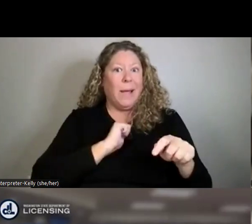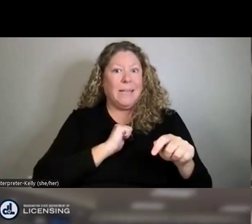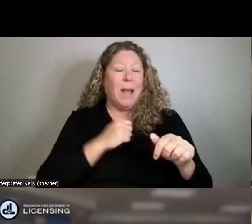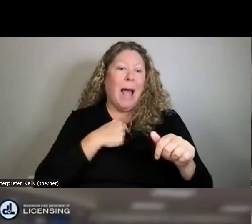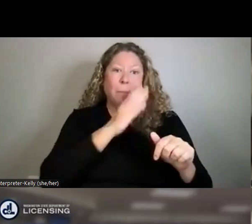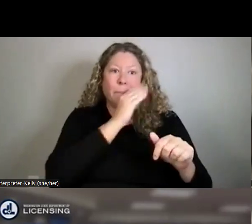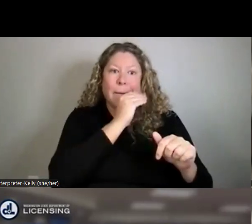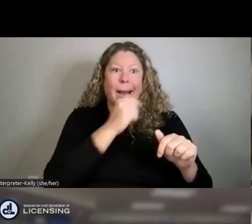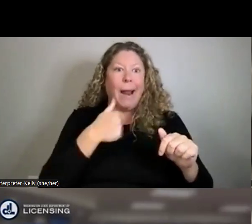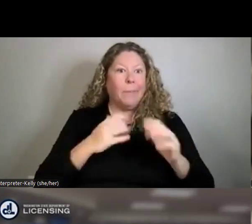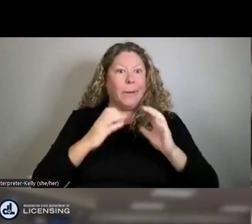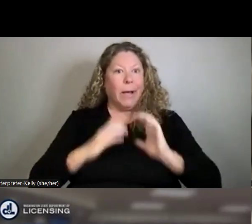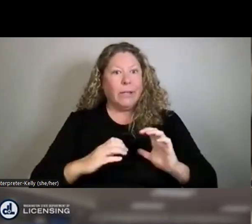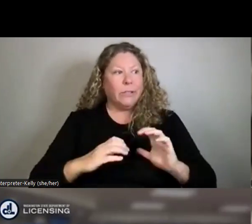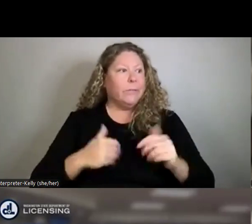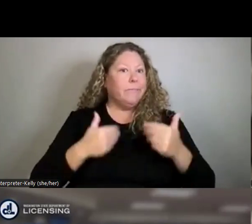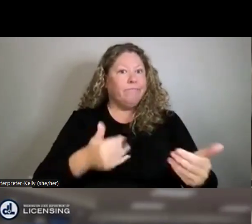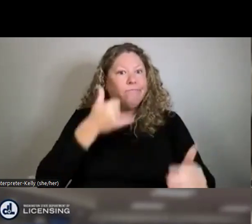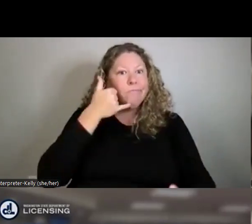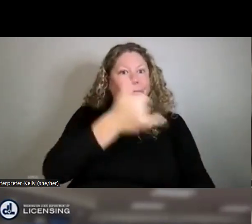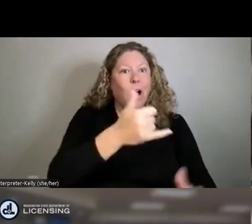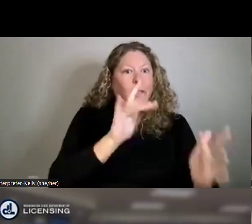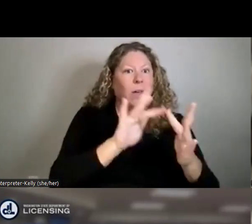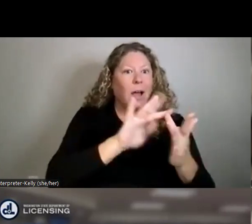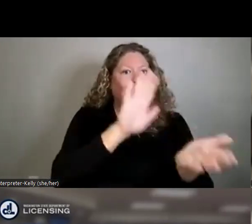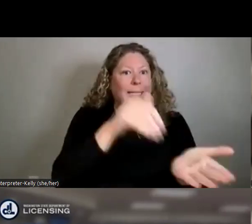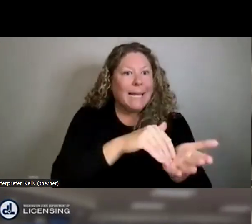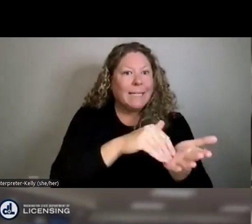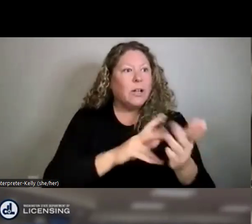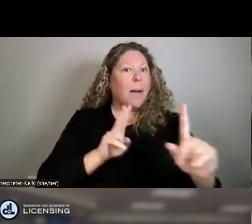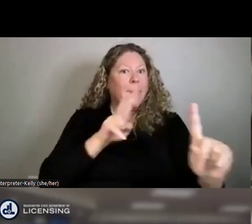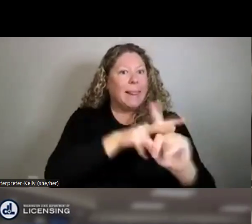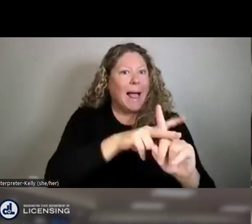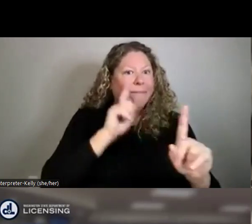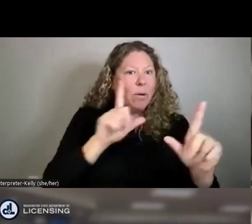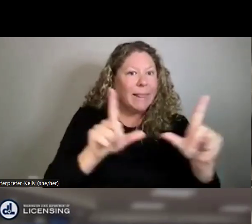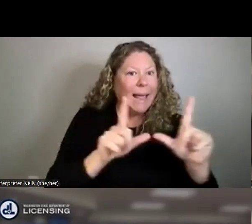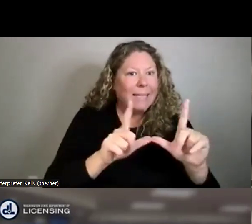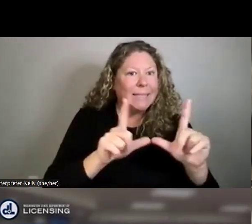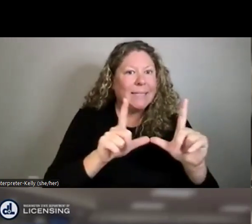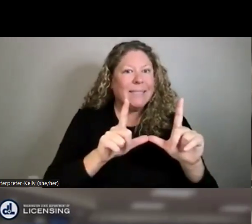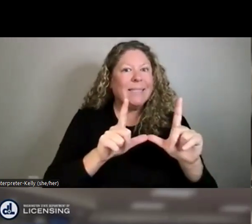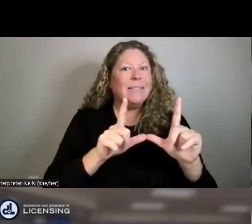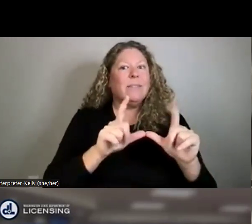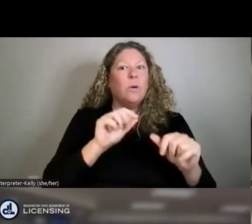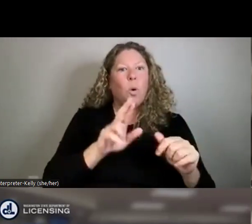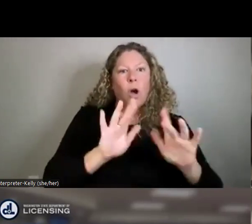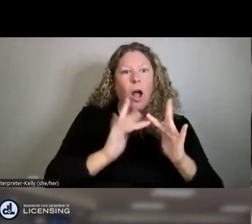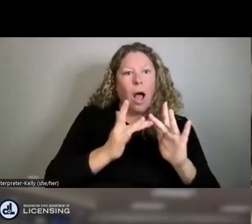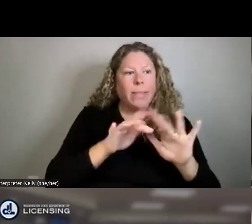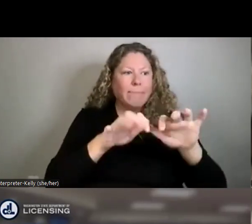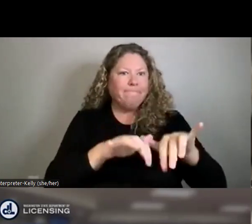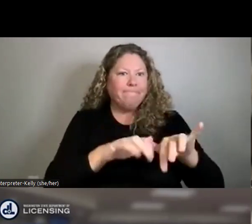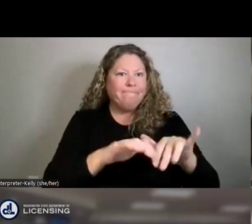you're a customer, call your contact center, apply for that license, and pretend like you are a